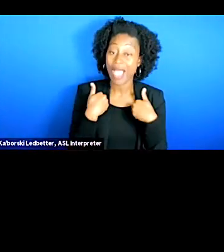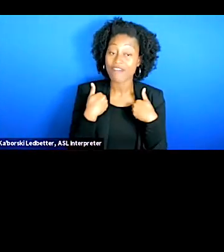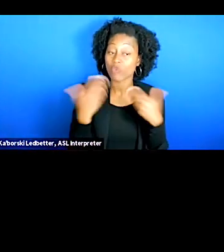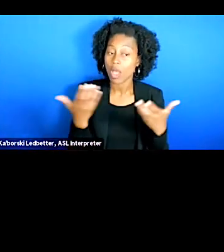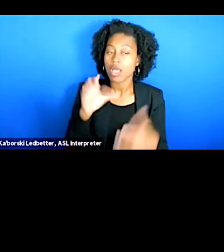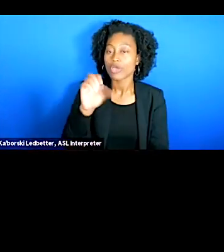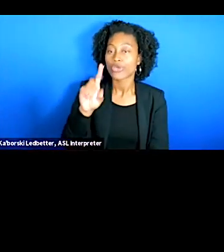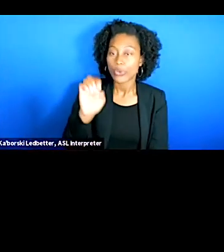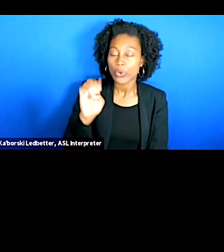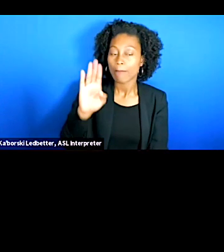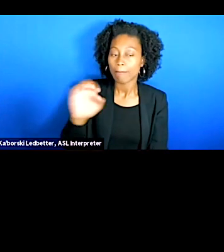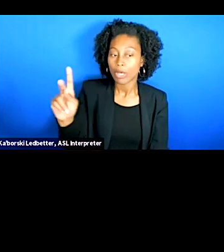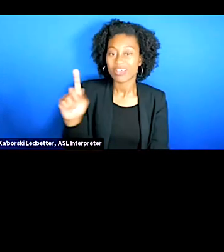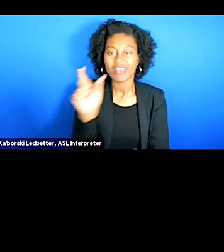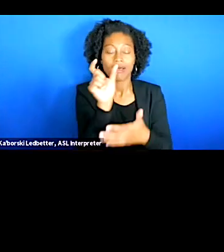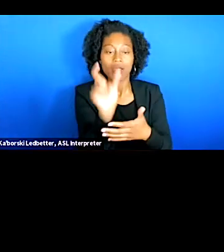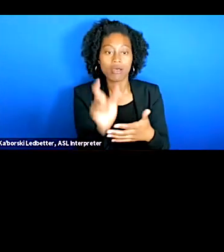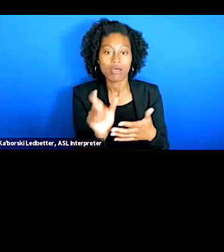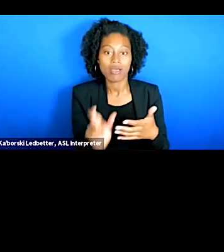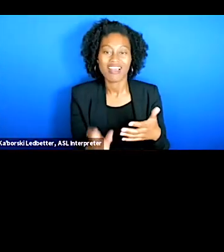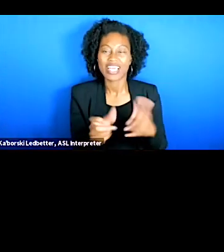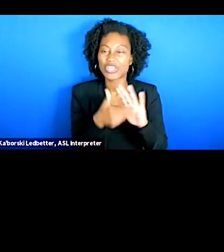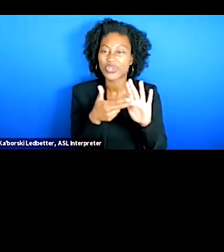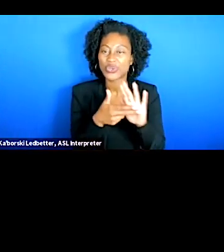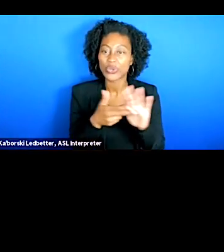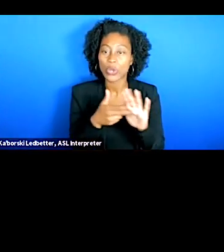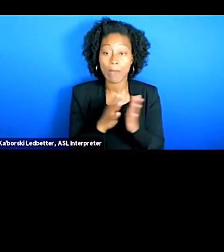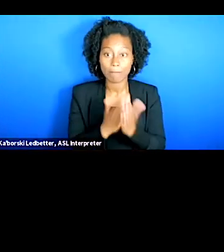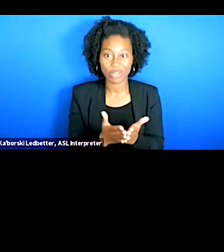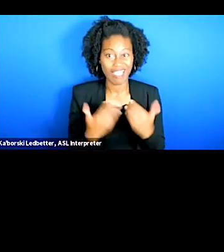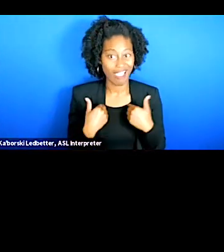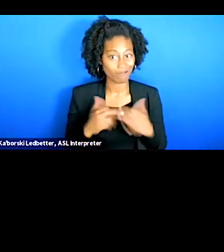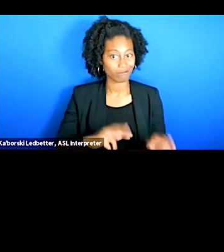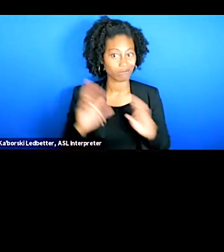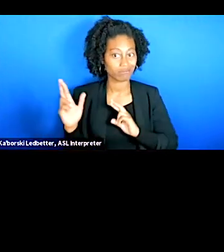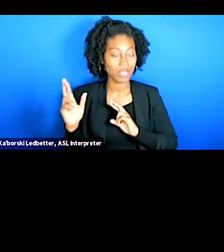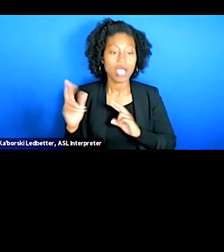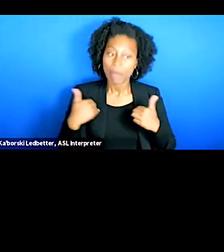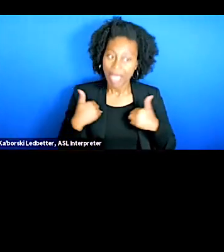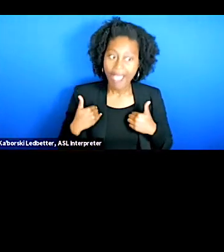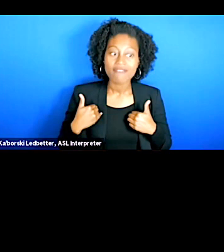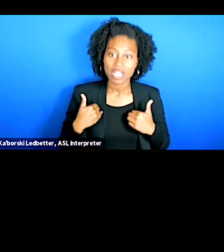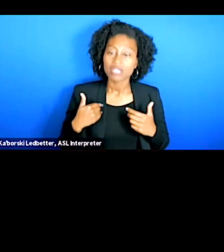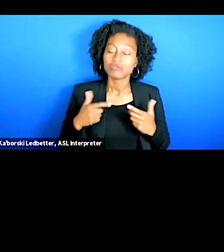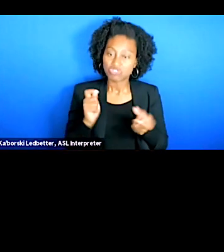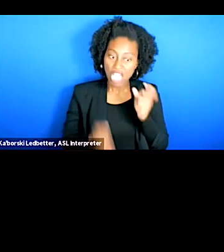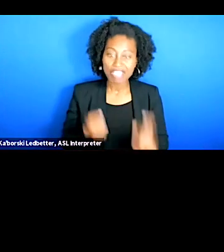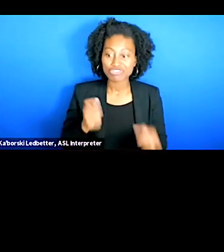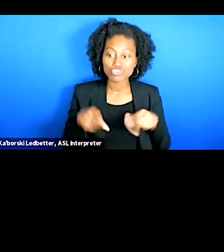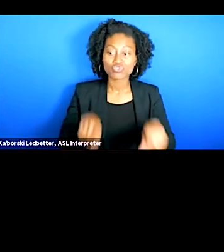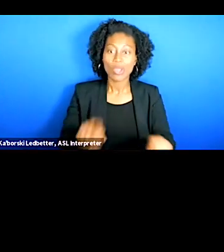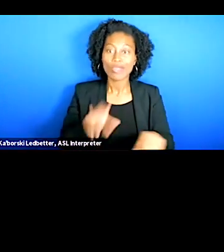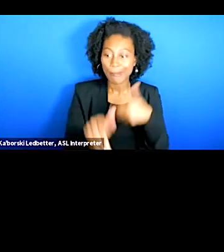always evolving throughout the coding process. Code books should contain definitions of the code, examples of